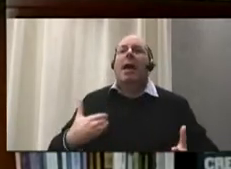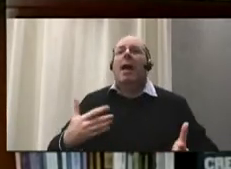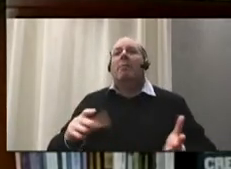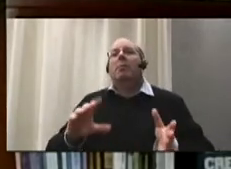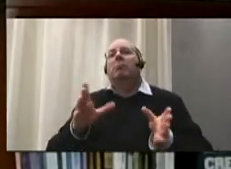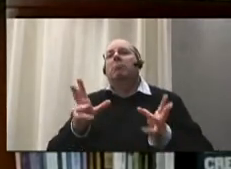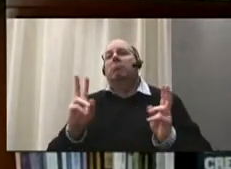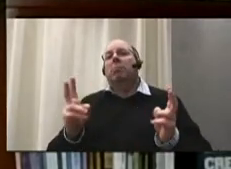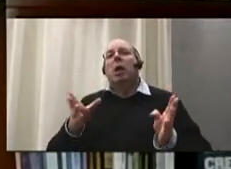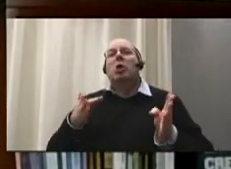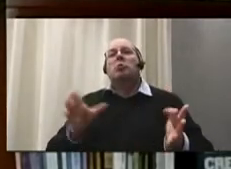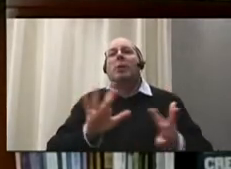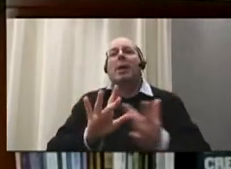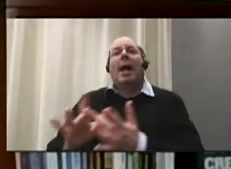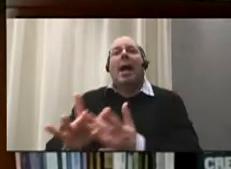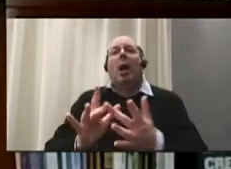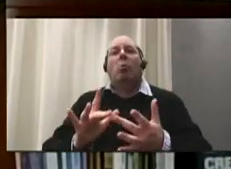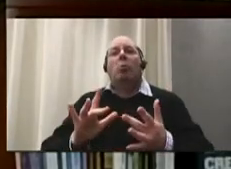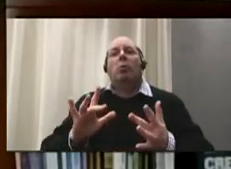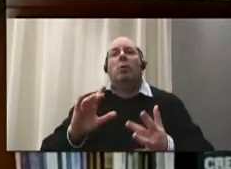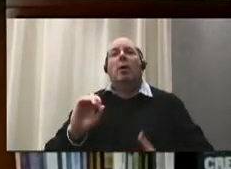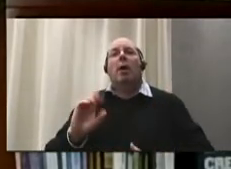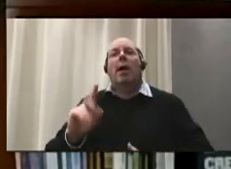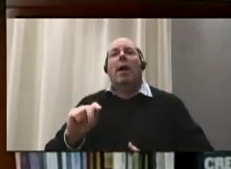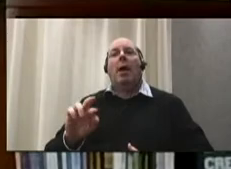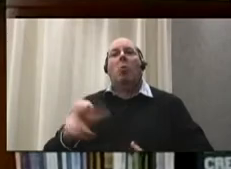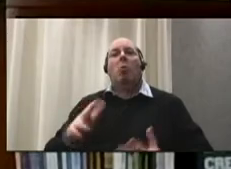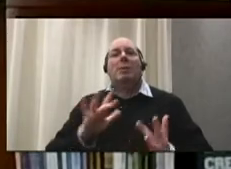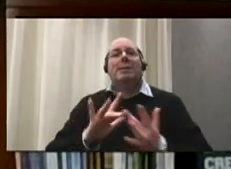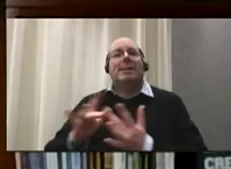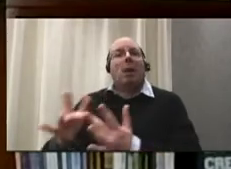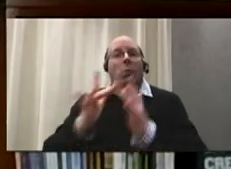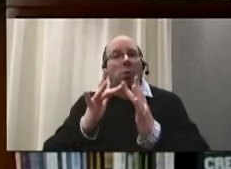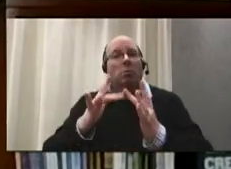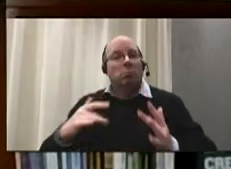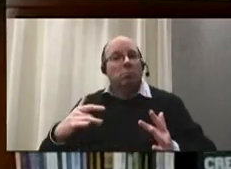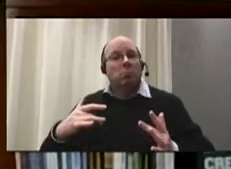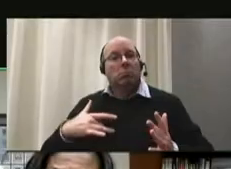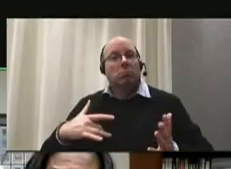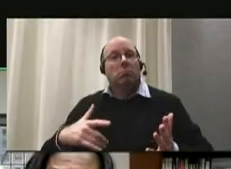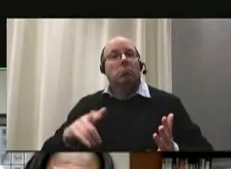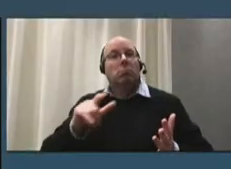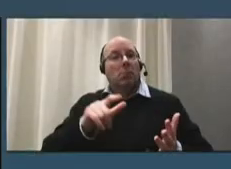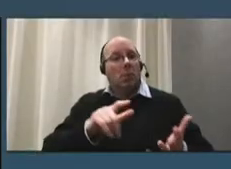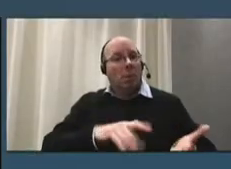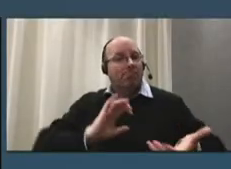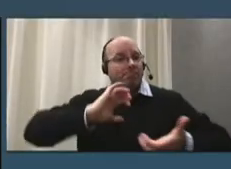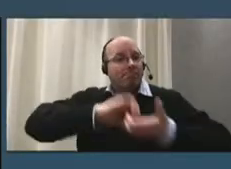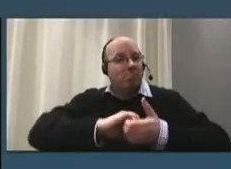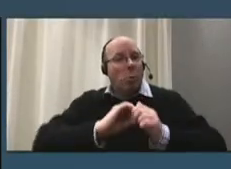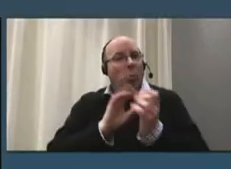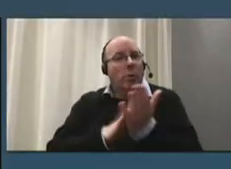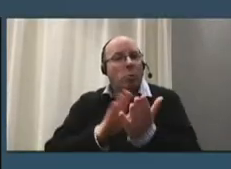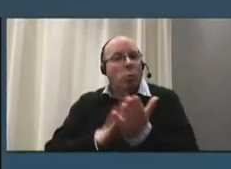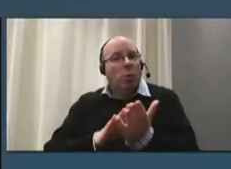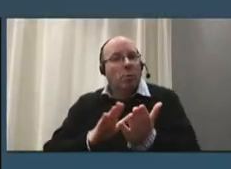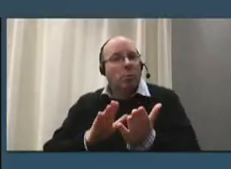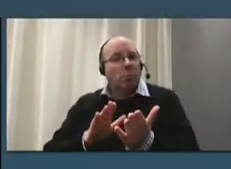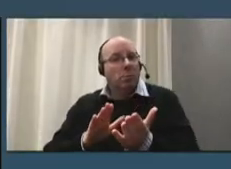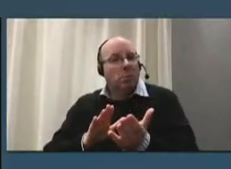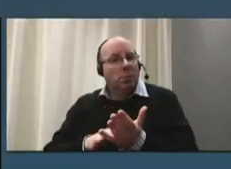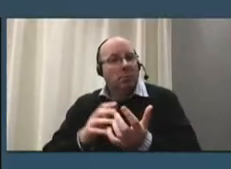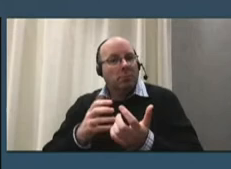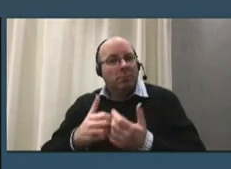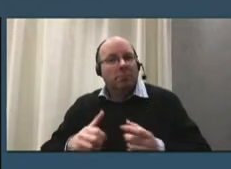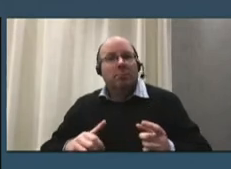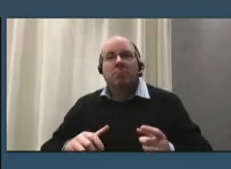partners that we work with who can help and partner with the school system to solve those issues. Well, let's start with getting the